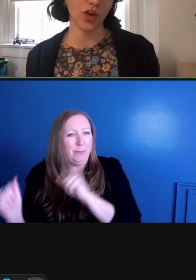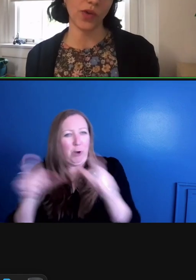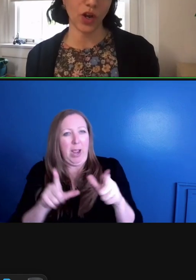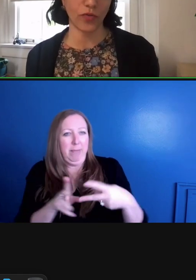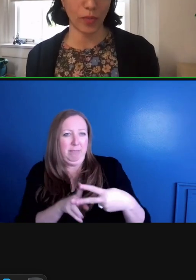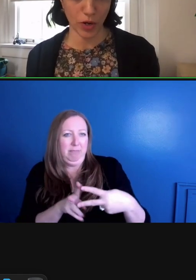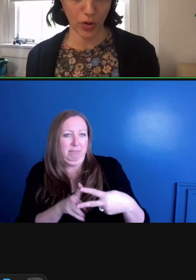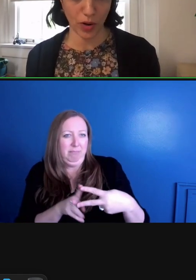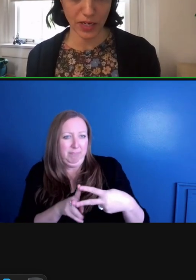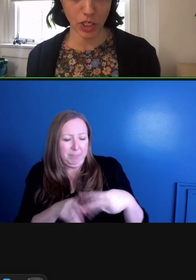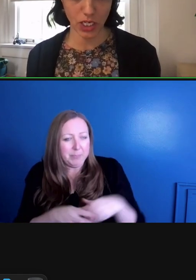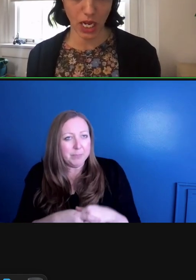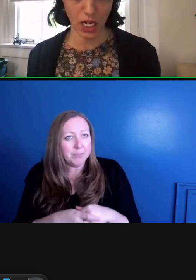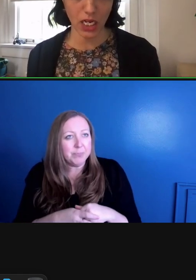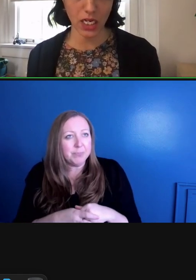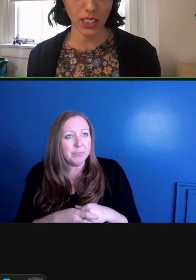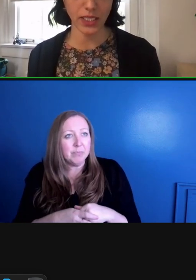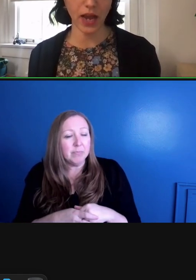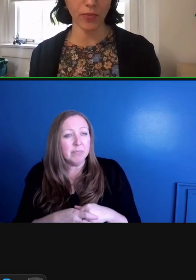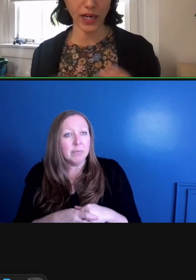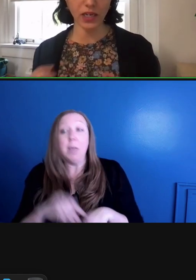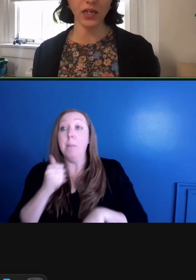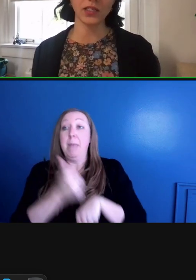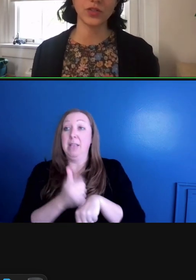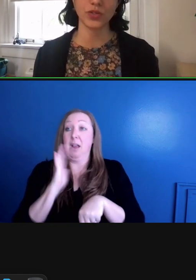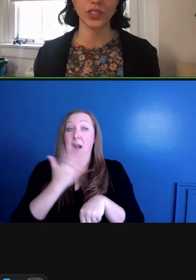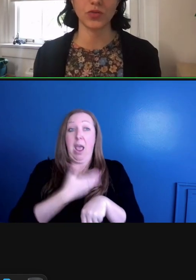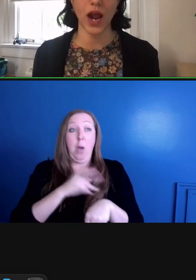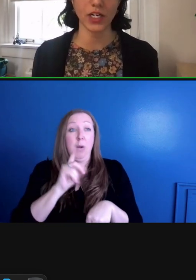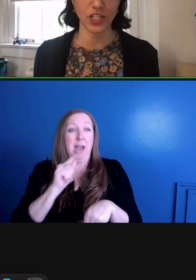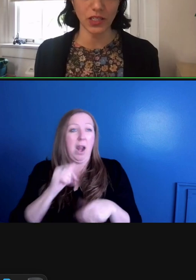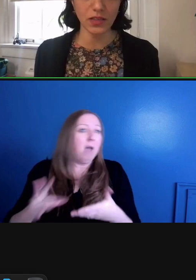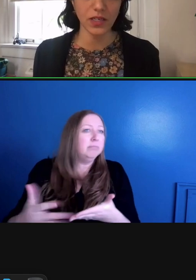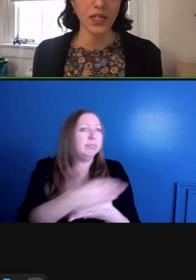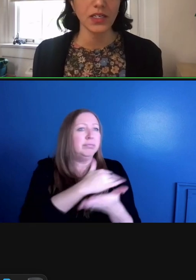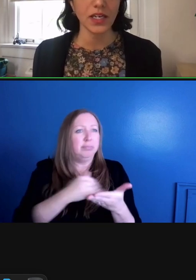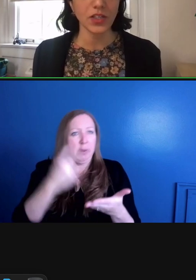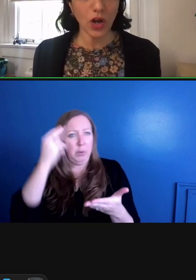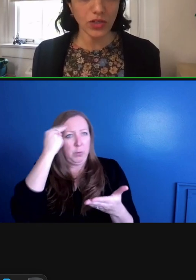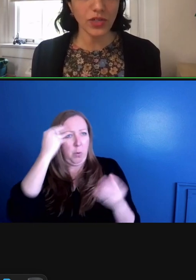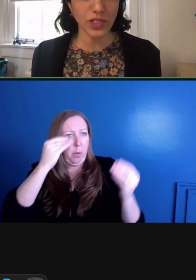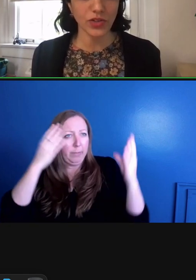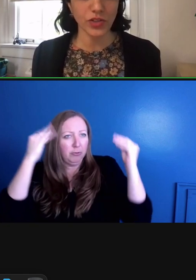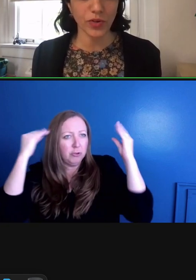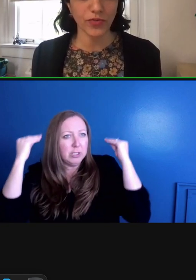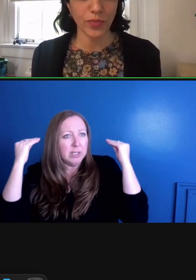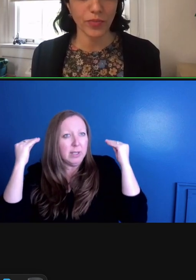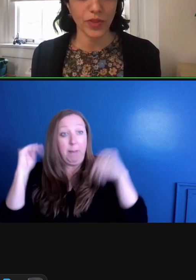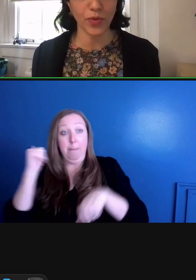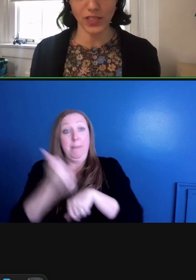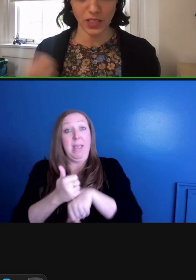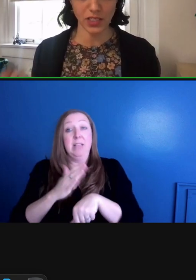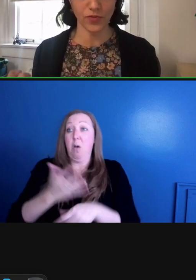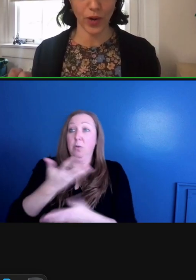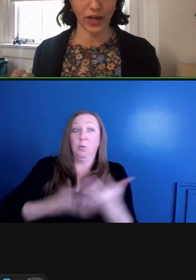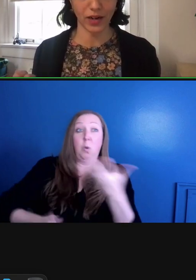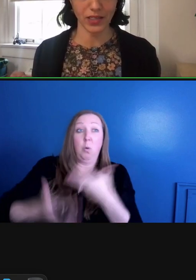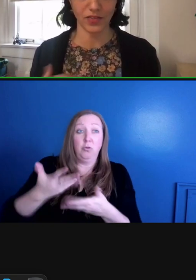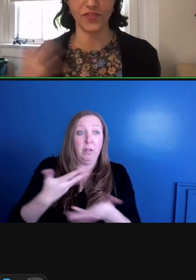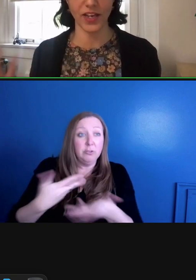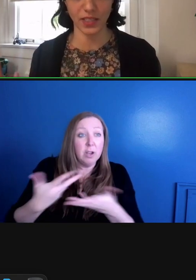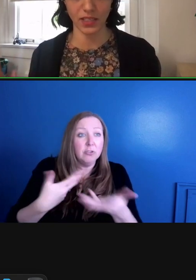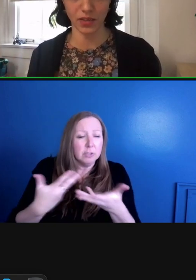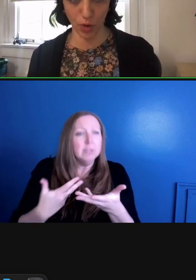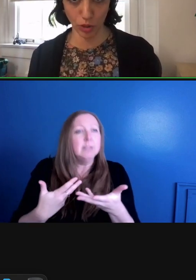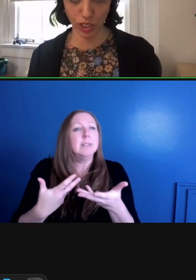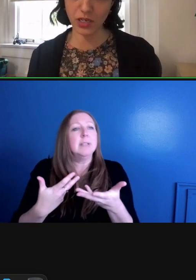Another thing, though, we know from our neuroimaging data is that recognizing social interactions is also dissociable from the processes for